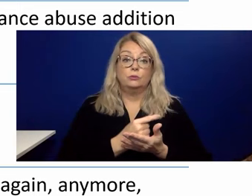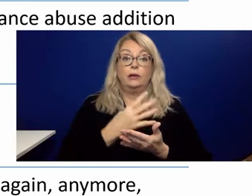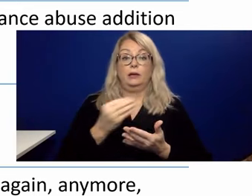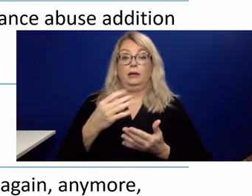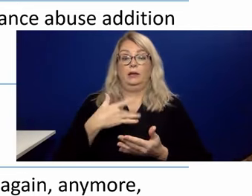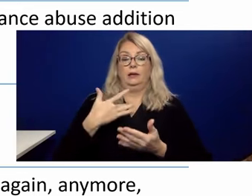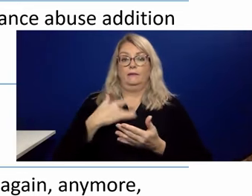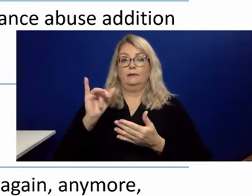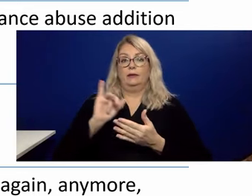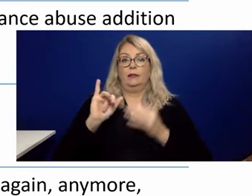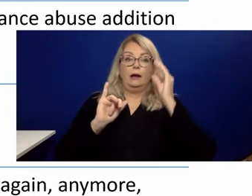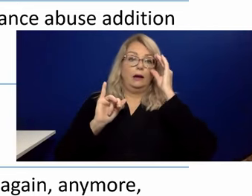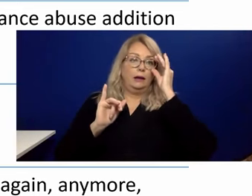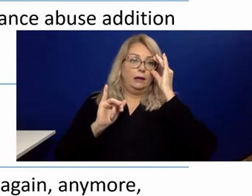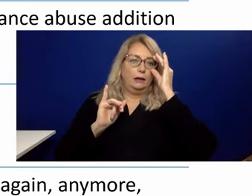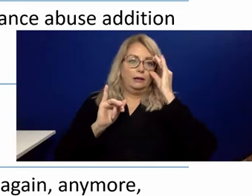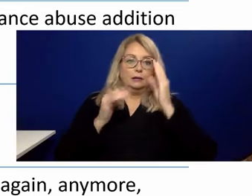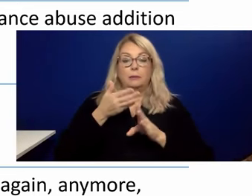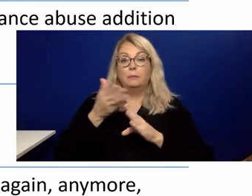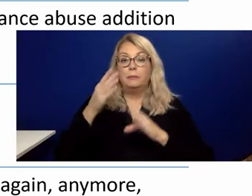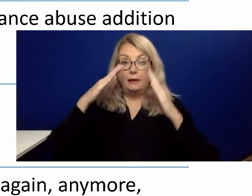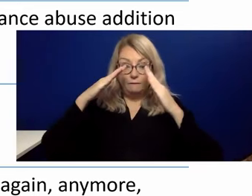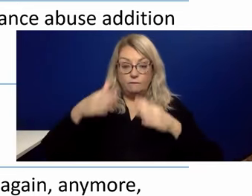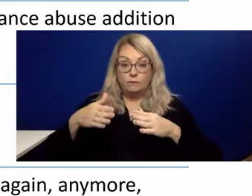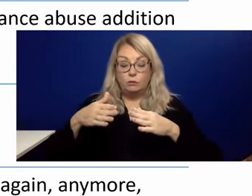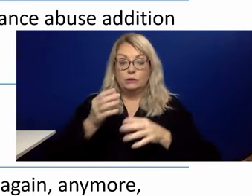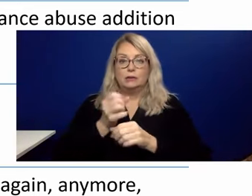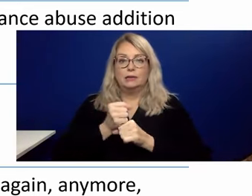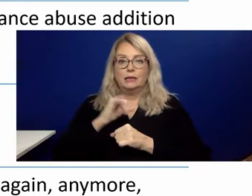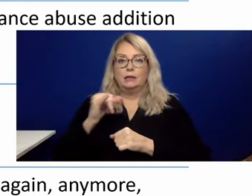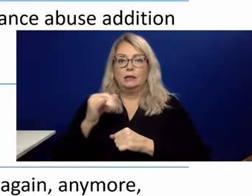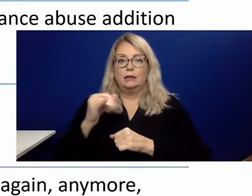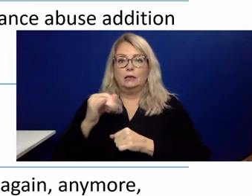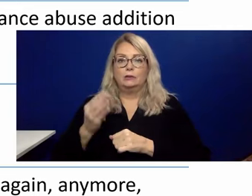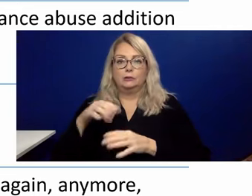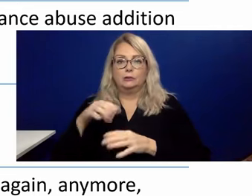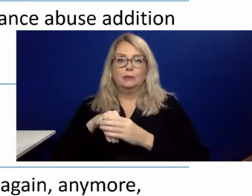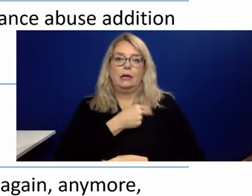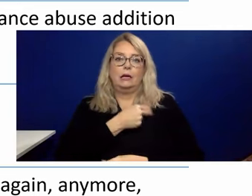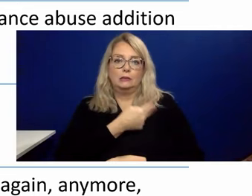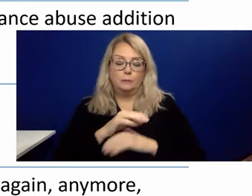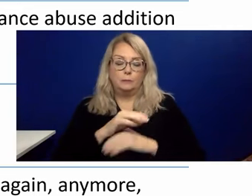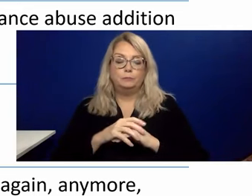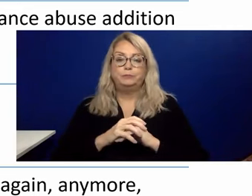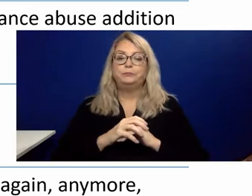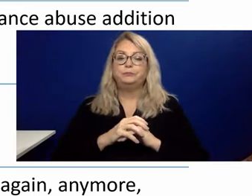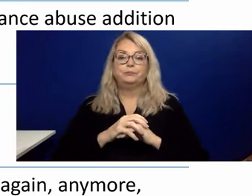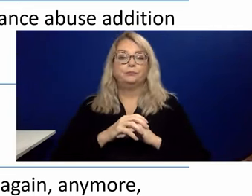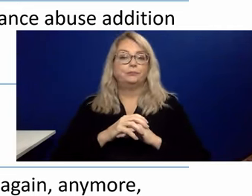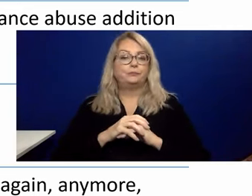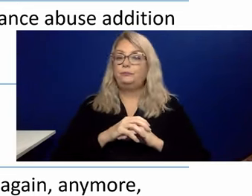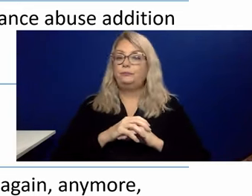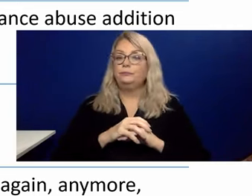like their main focus is on getting a job inside of a hospital. And they don't get to hear a lot